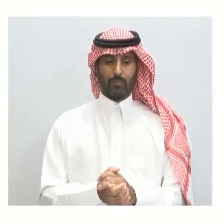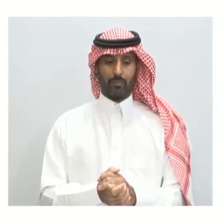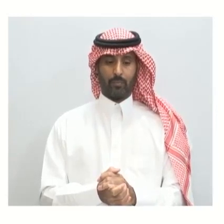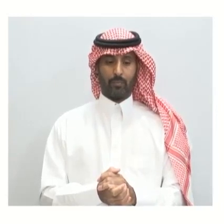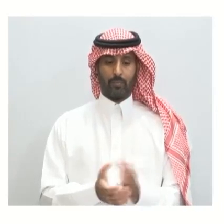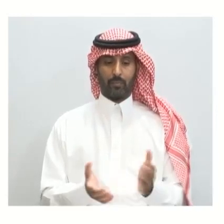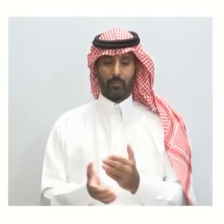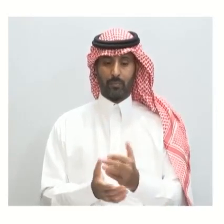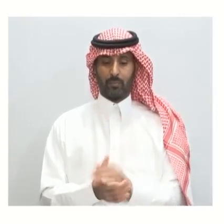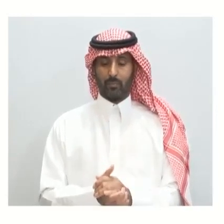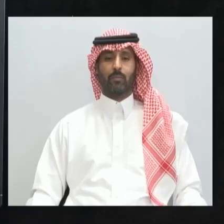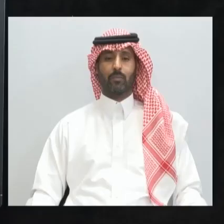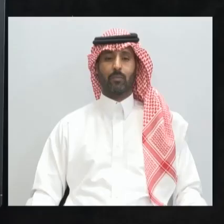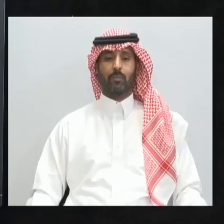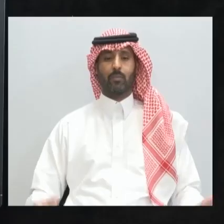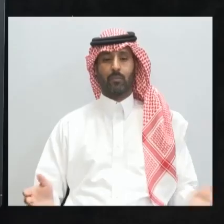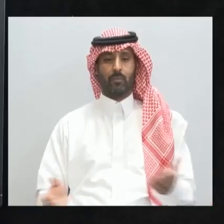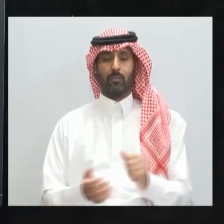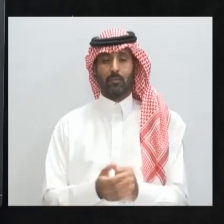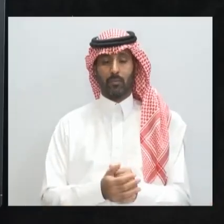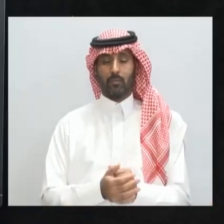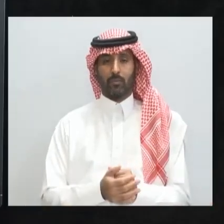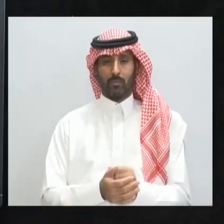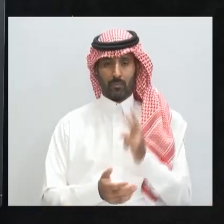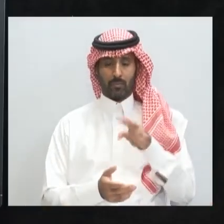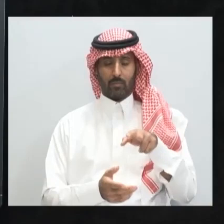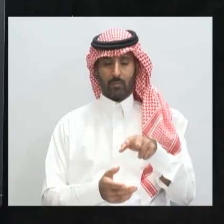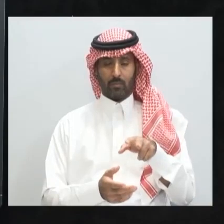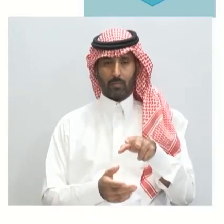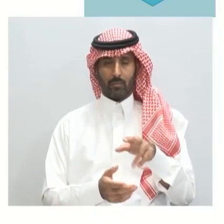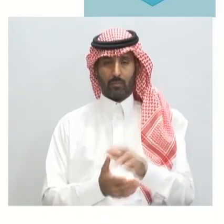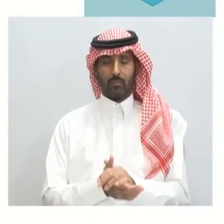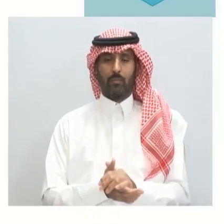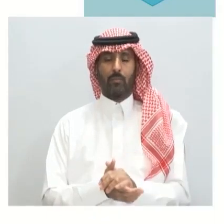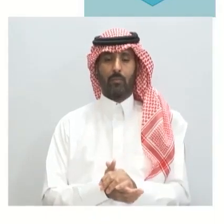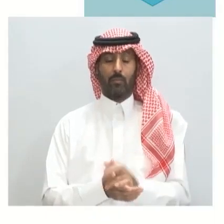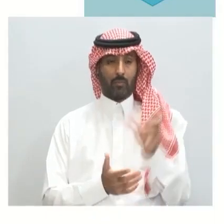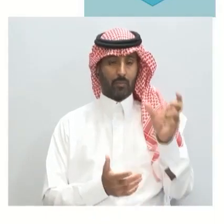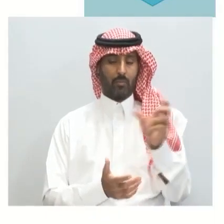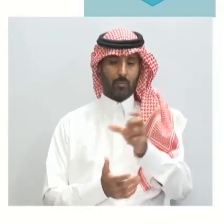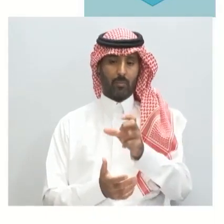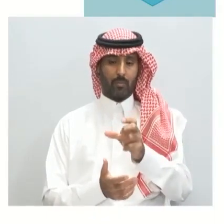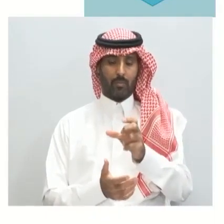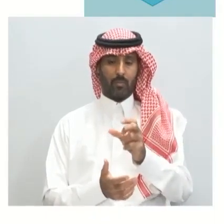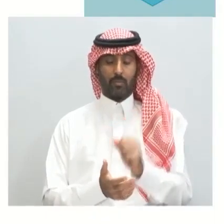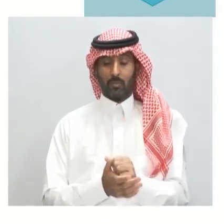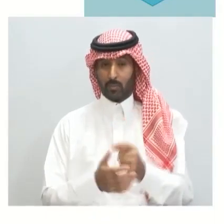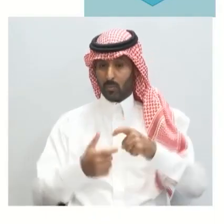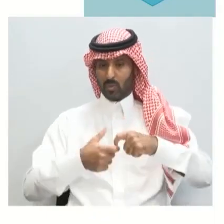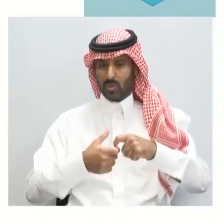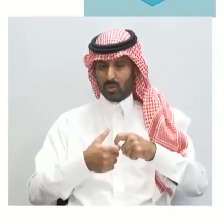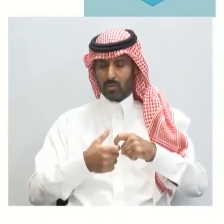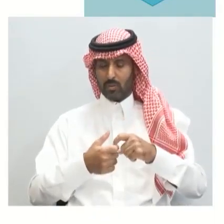working out as planned? After that, as you can see that we had the words that were connected